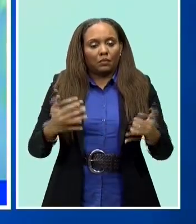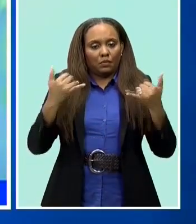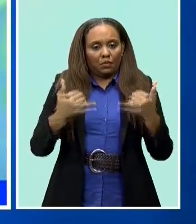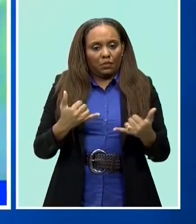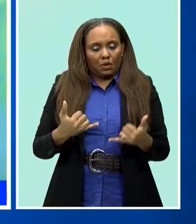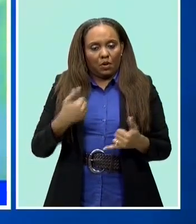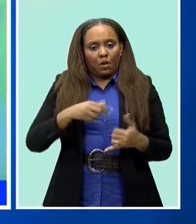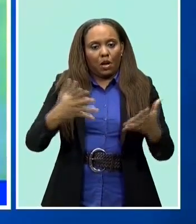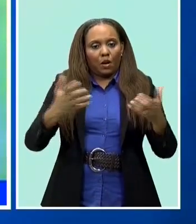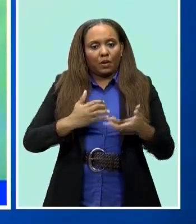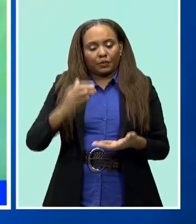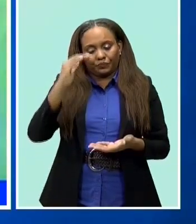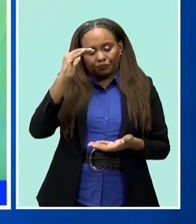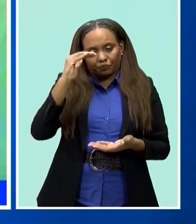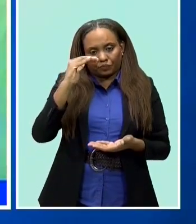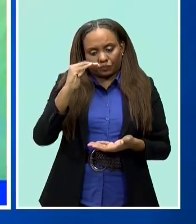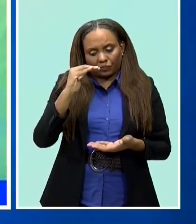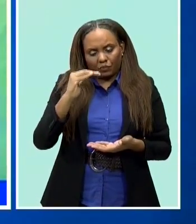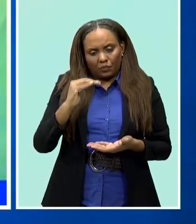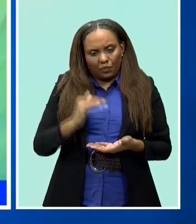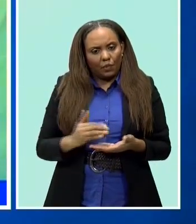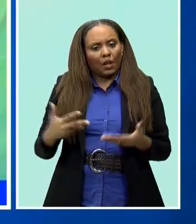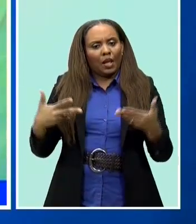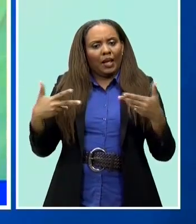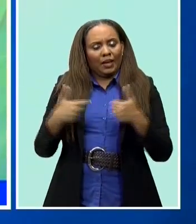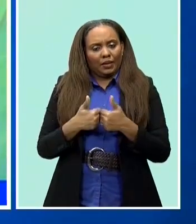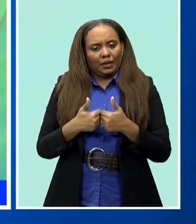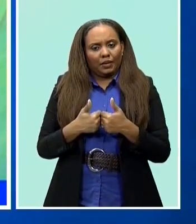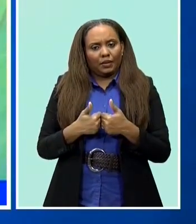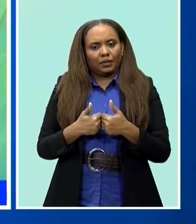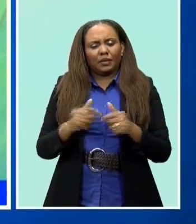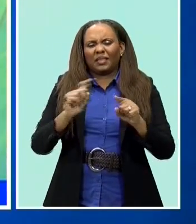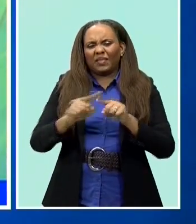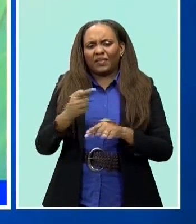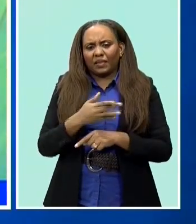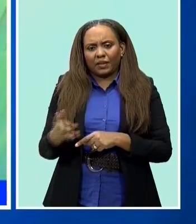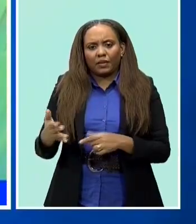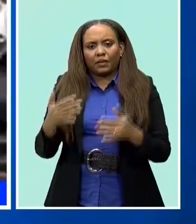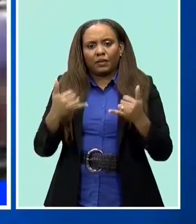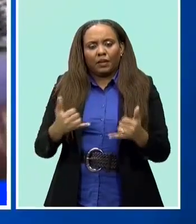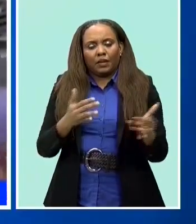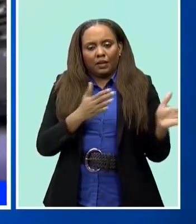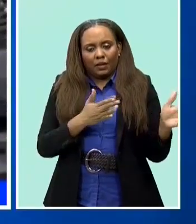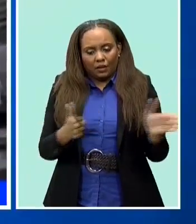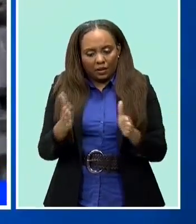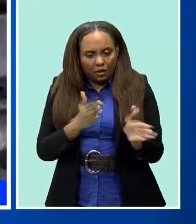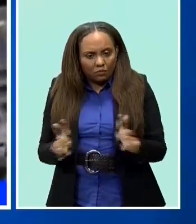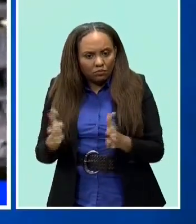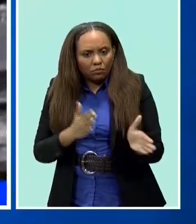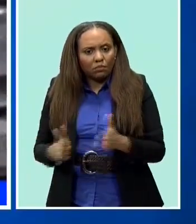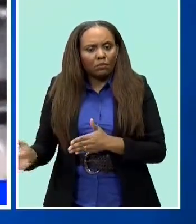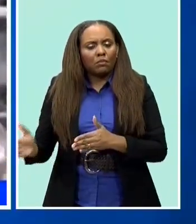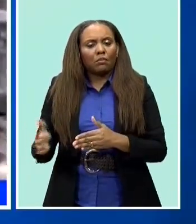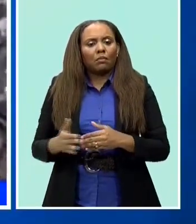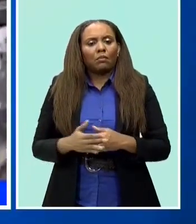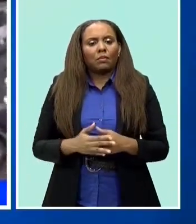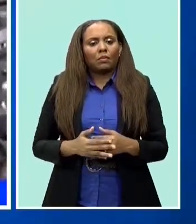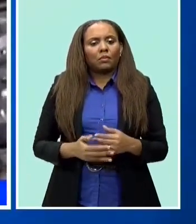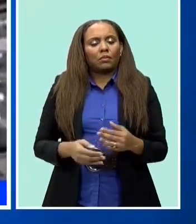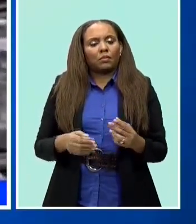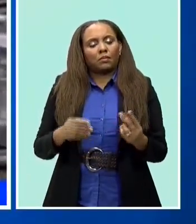and reduce the accident rate. There are a number of things that we are doing, a number of strategies that we are employing, which